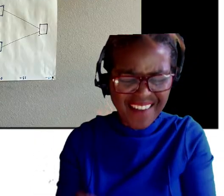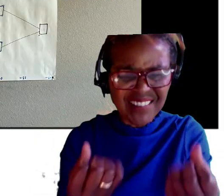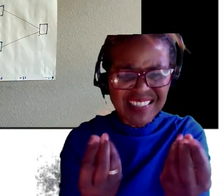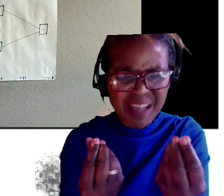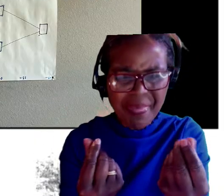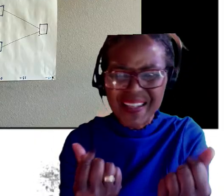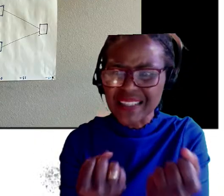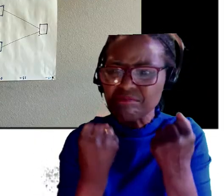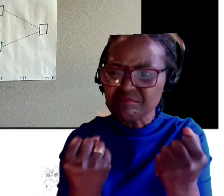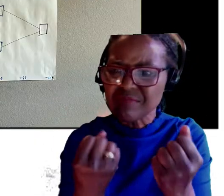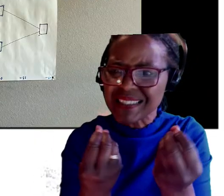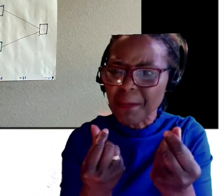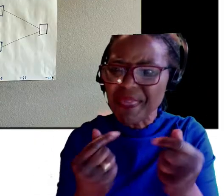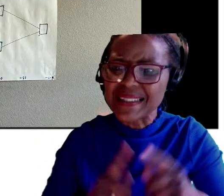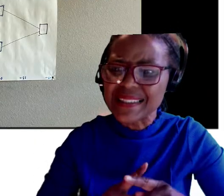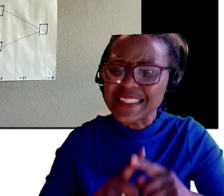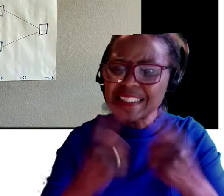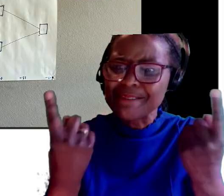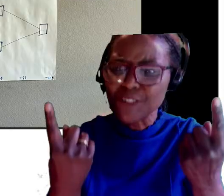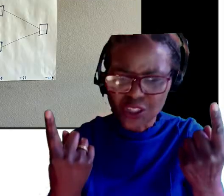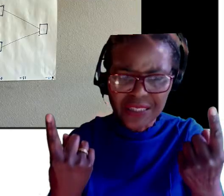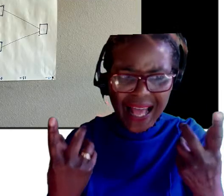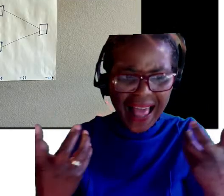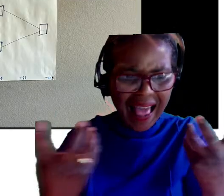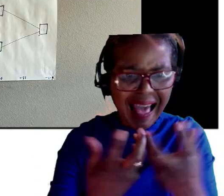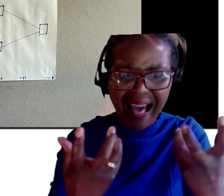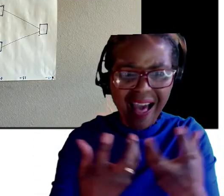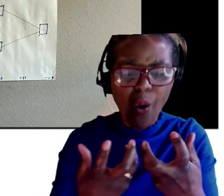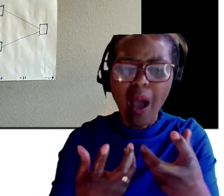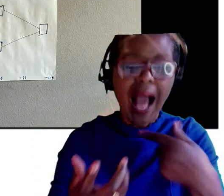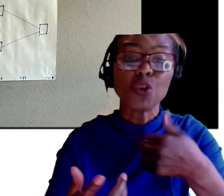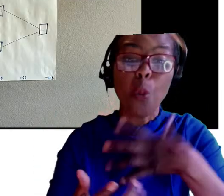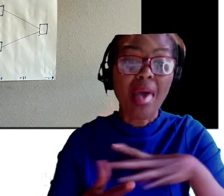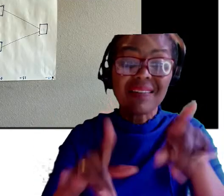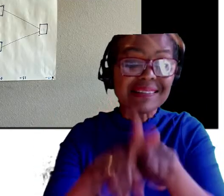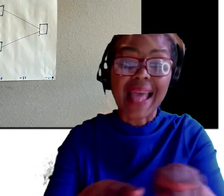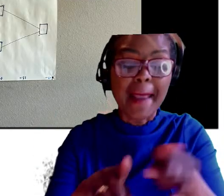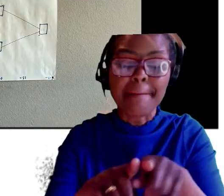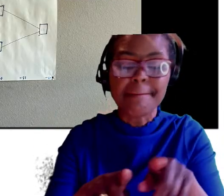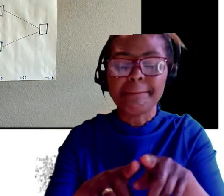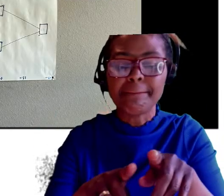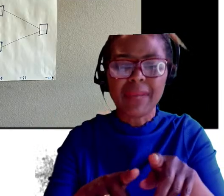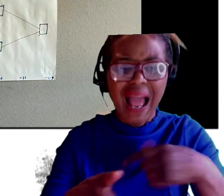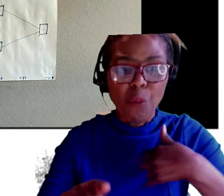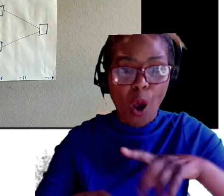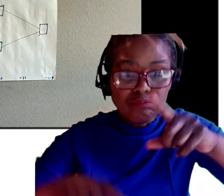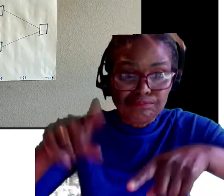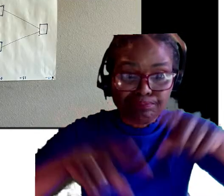these versions to stop it becoming just this free-for-all of ideas. And so I